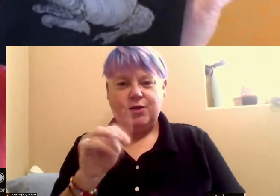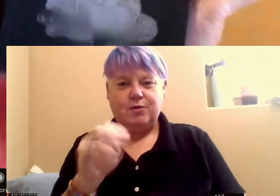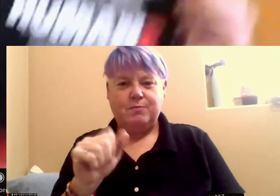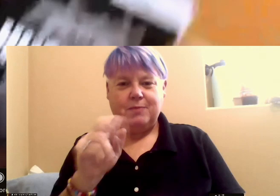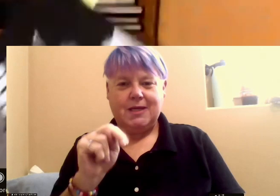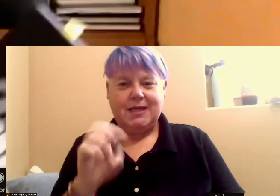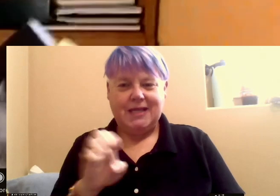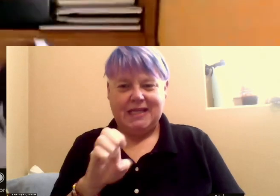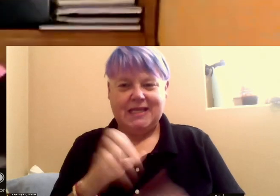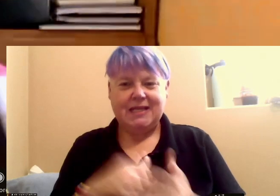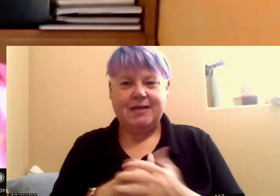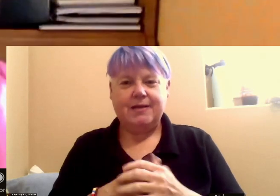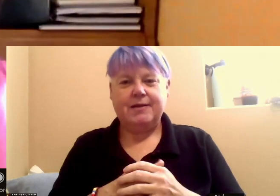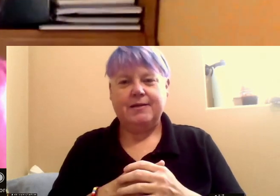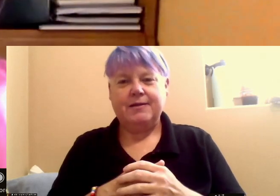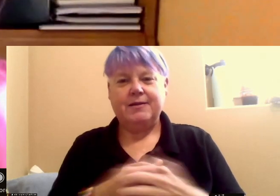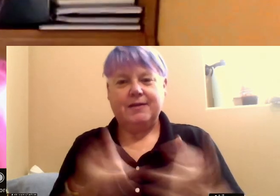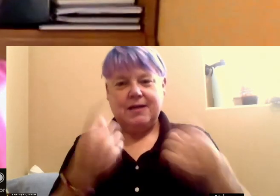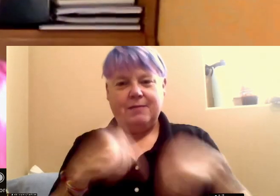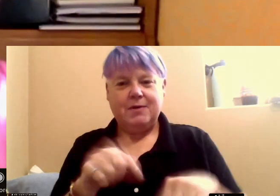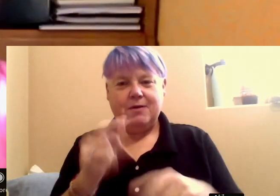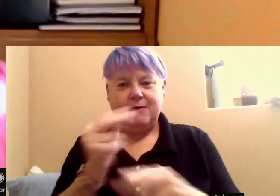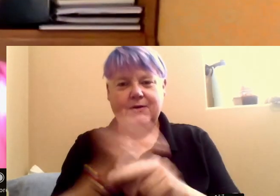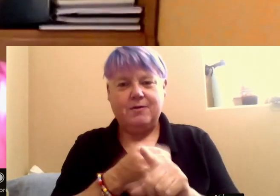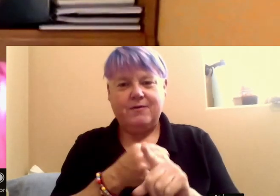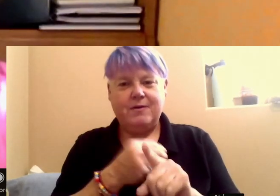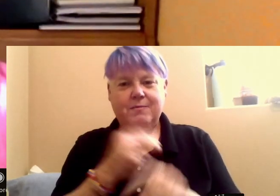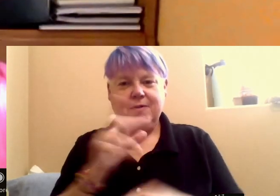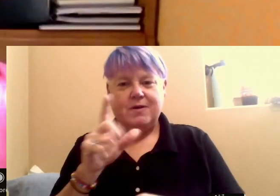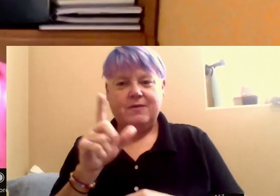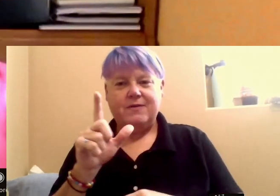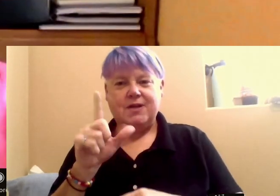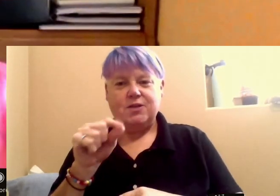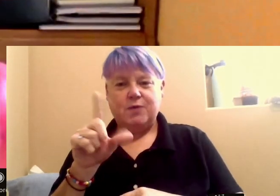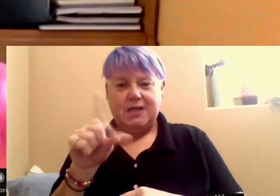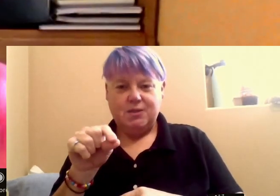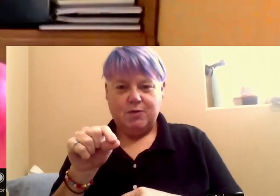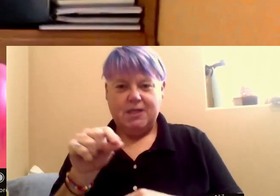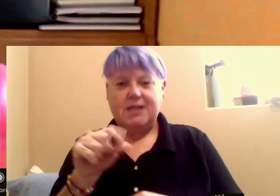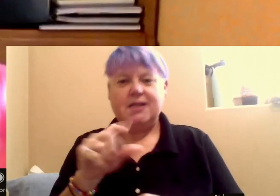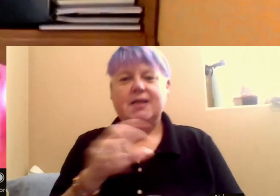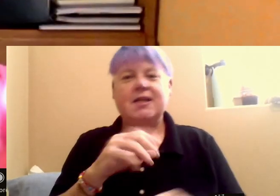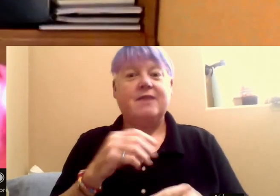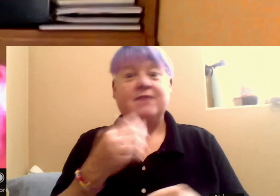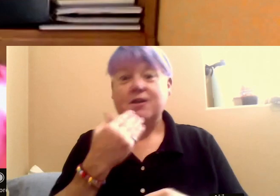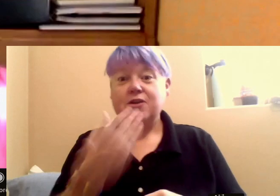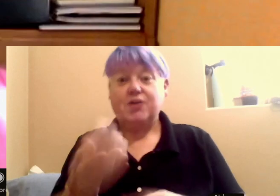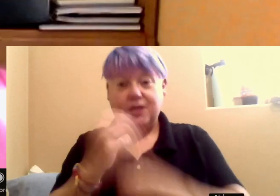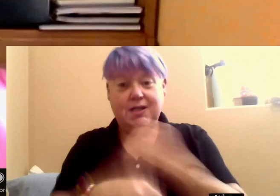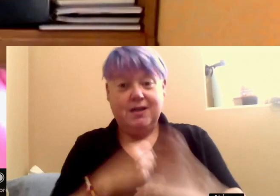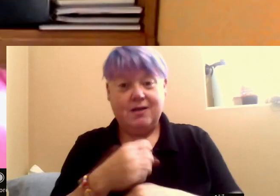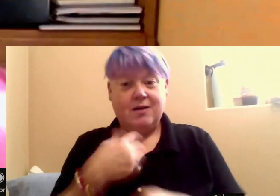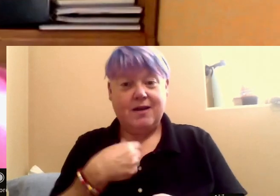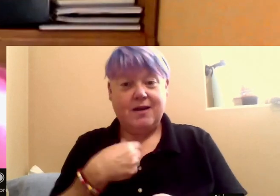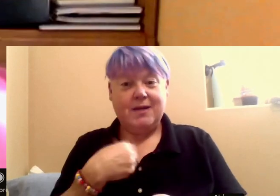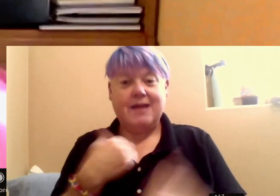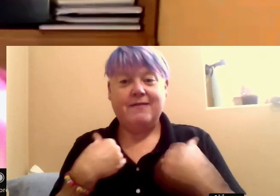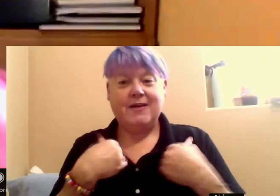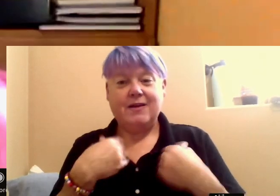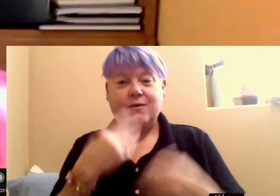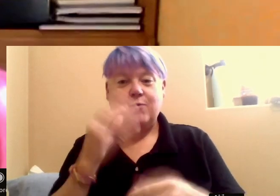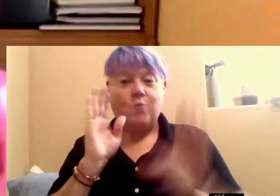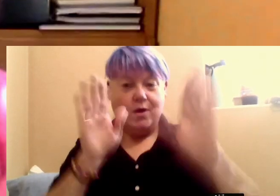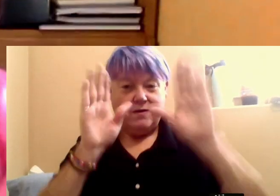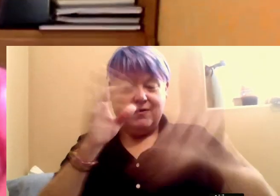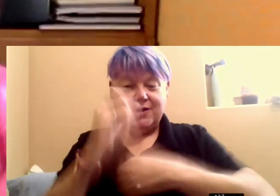Stonehouse Publishing. Came out in November of 2020, and it's been having a wonderful year, and I've been having a wonderful year with it. It's